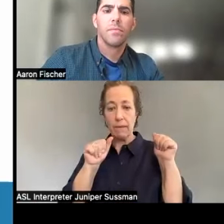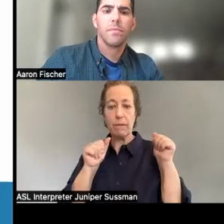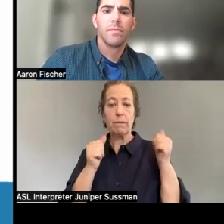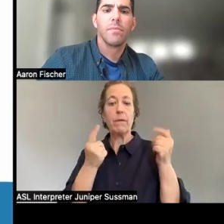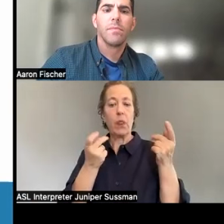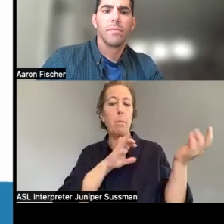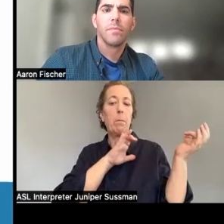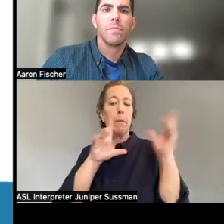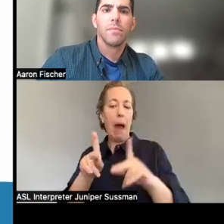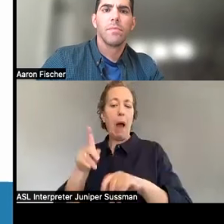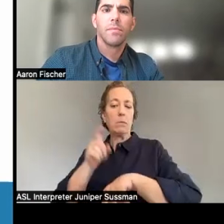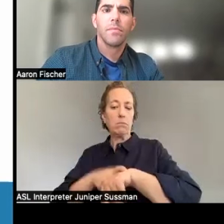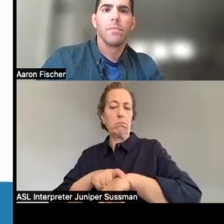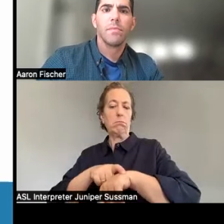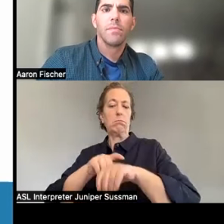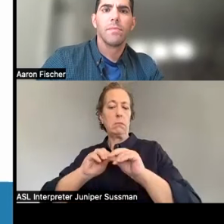such a date.